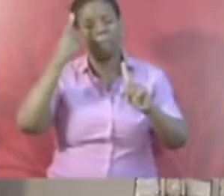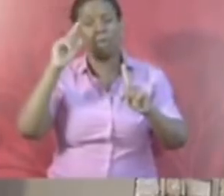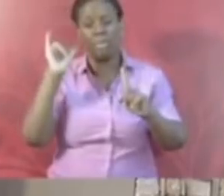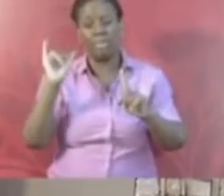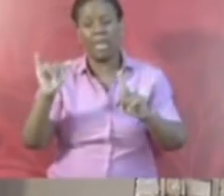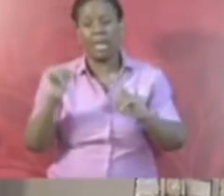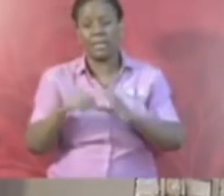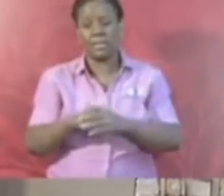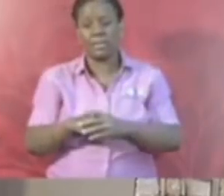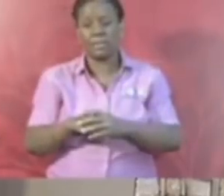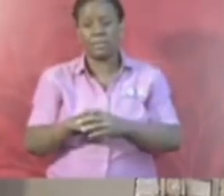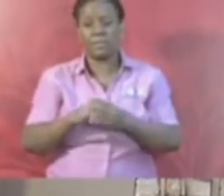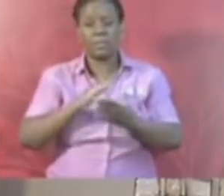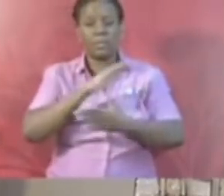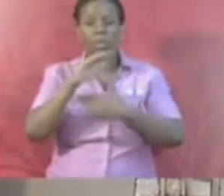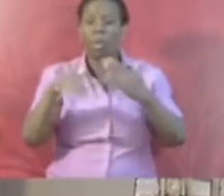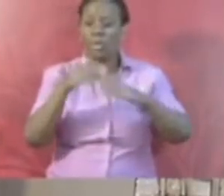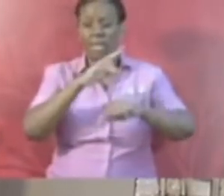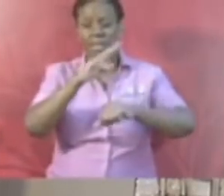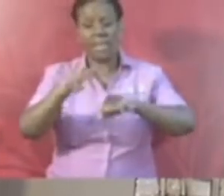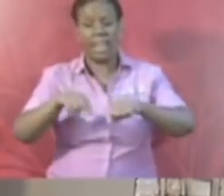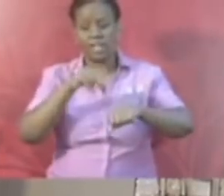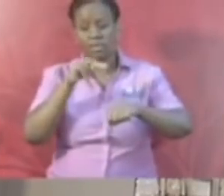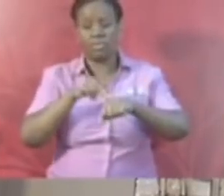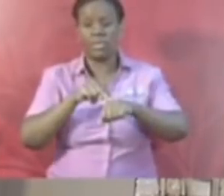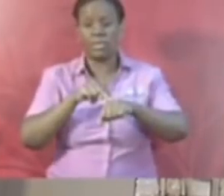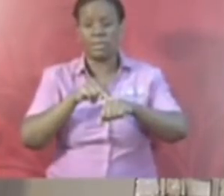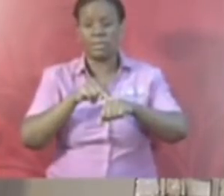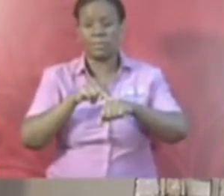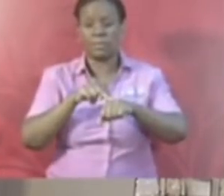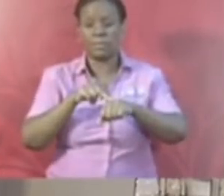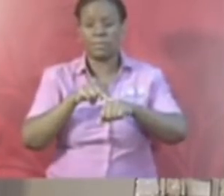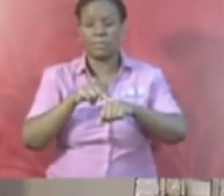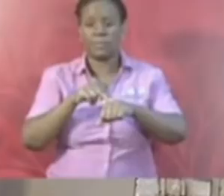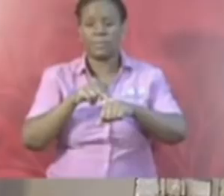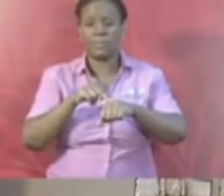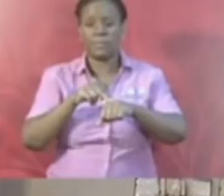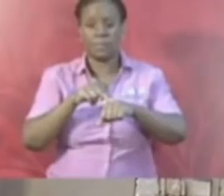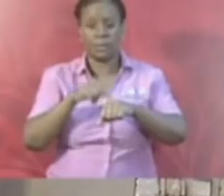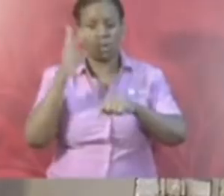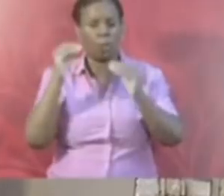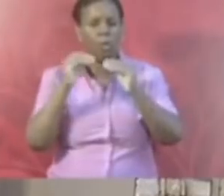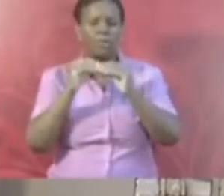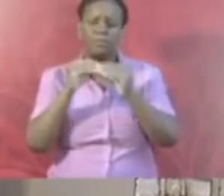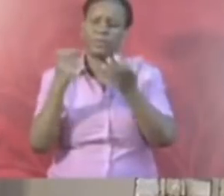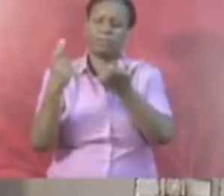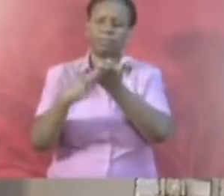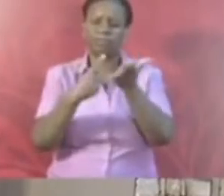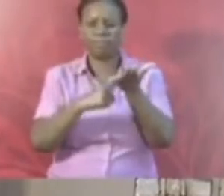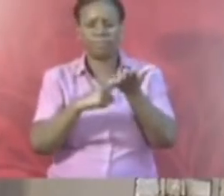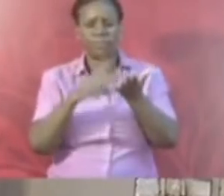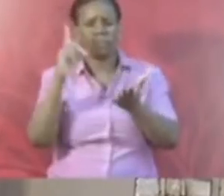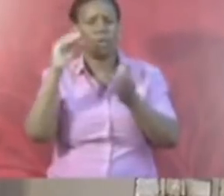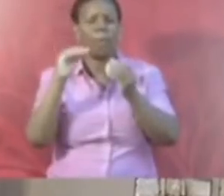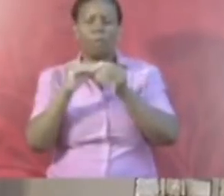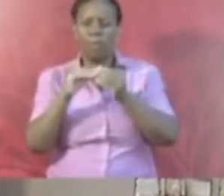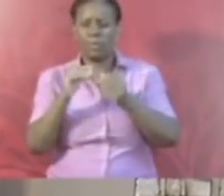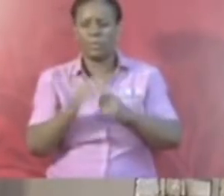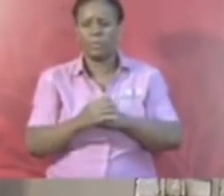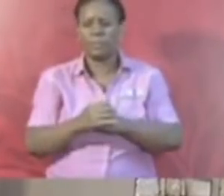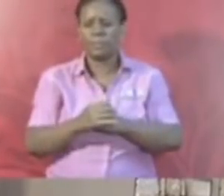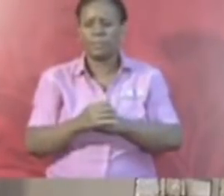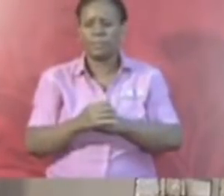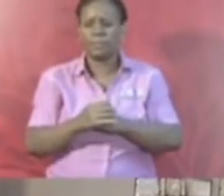of our nationals home, because we are concerned to get you home. There's just two other points I'd like to raise. One is the Trinidad and Tobago Police